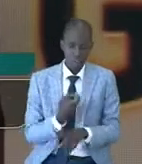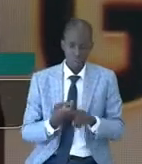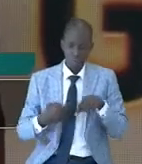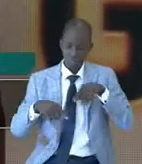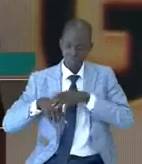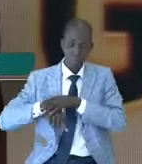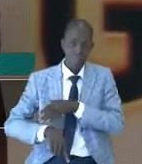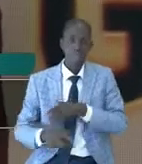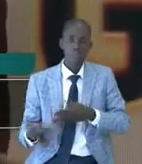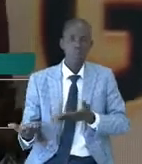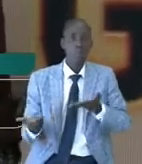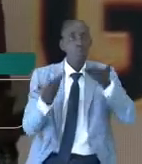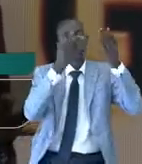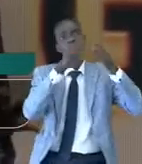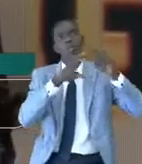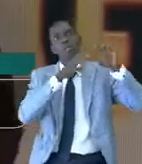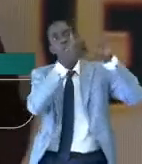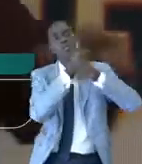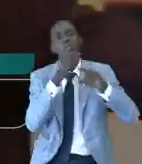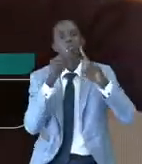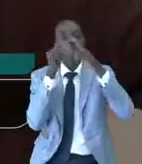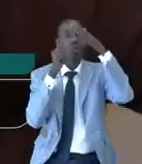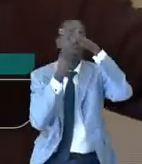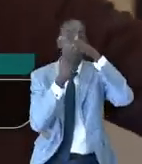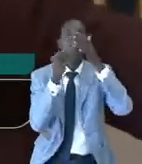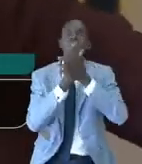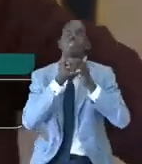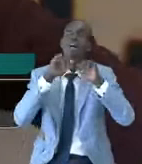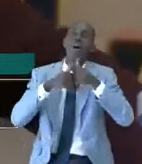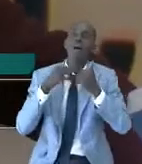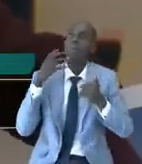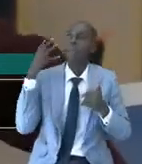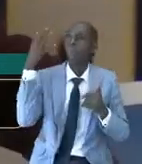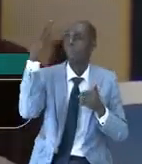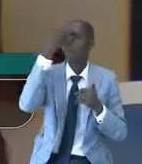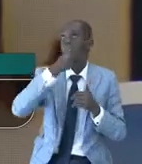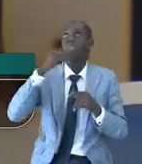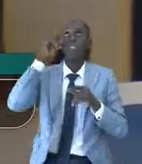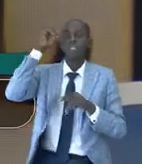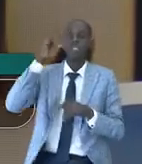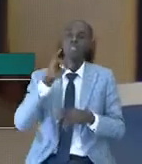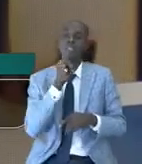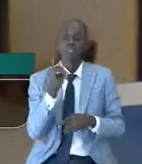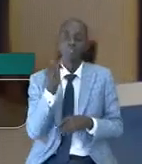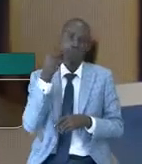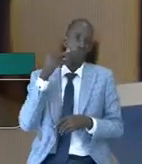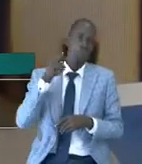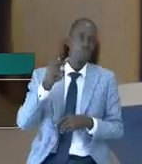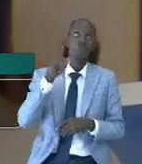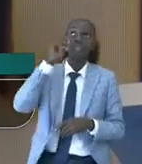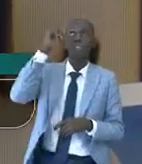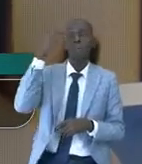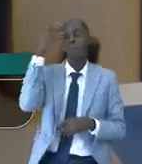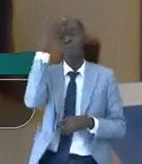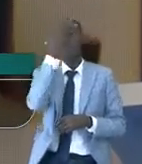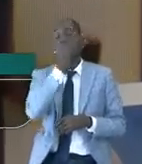to the mountaintop. That's how majestic he is. Behold his majesty for your miracle. For